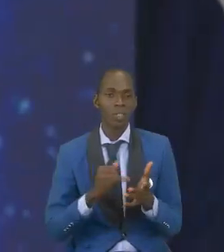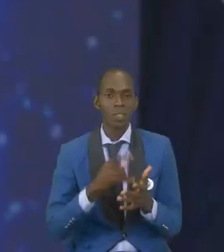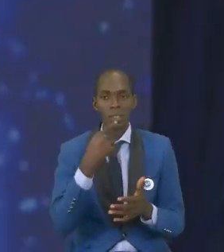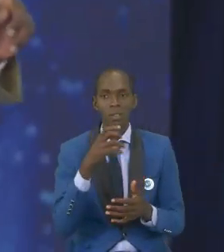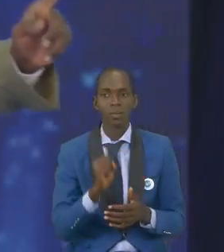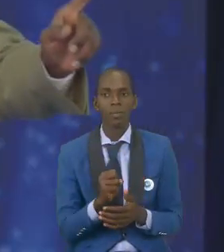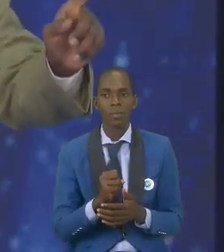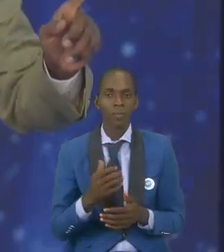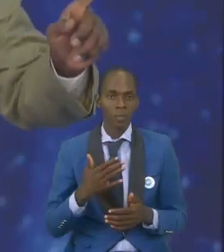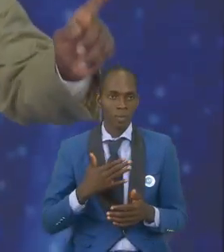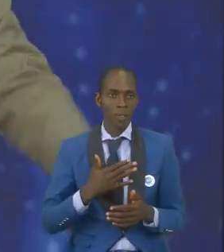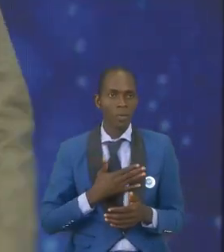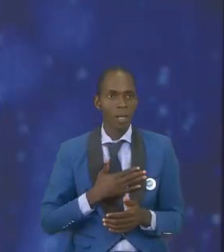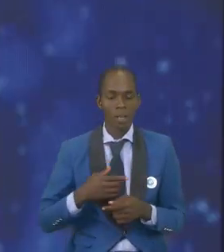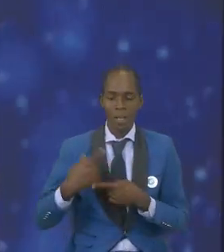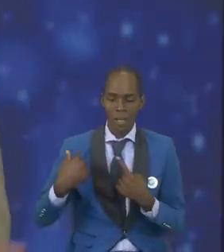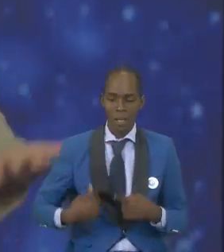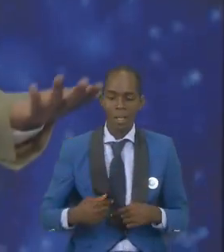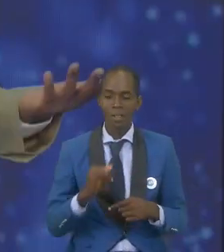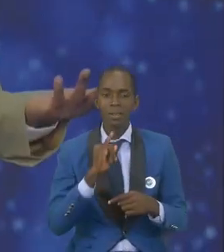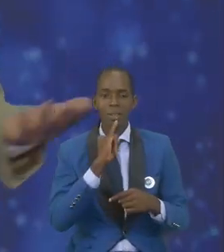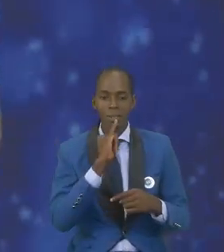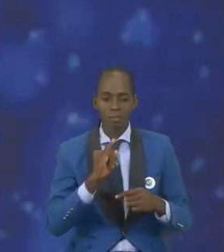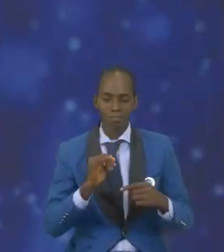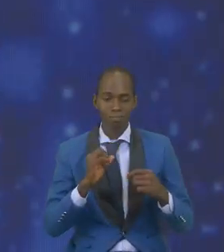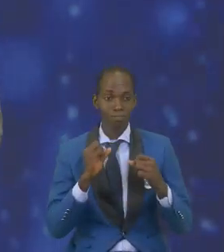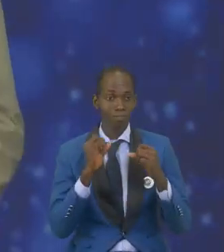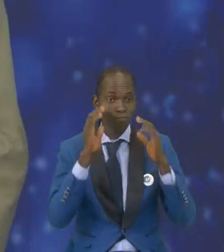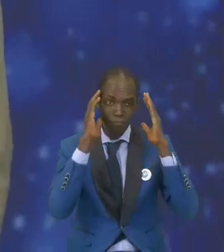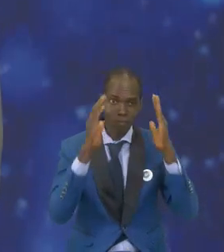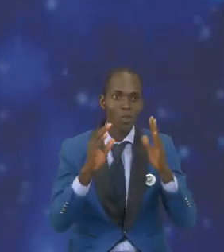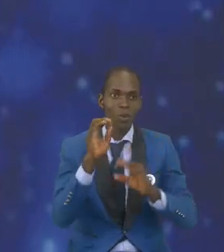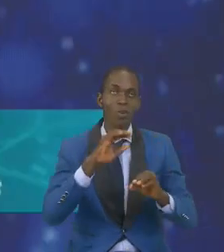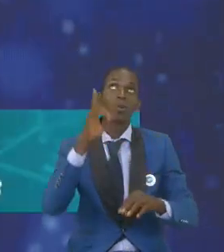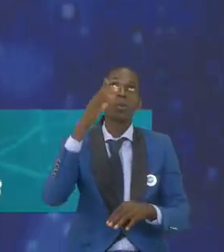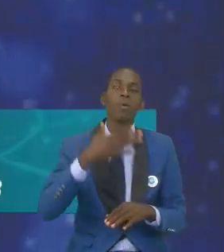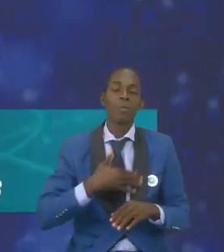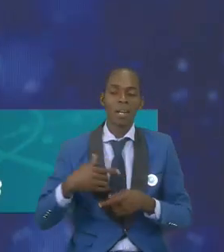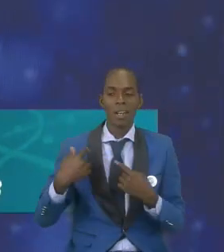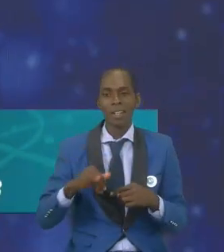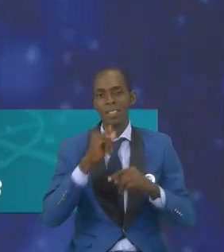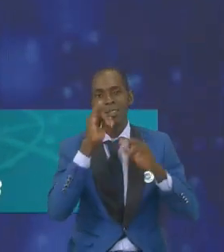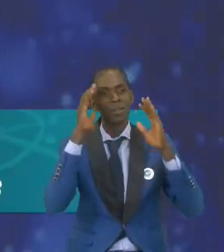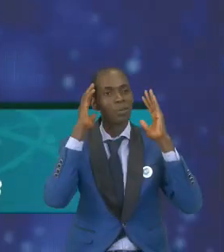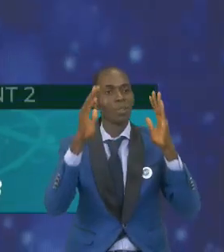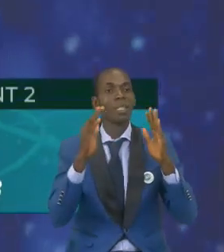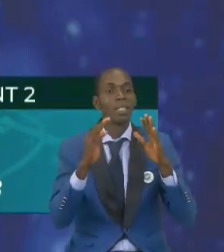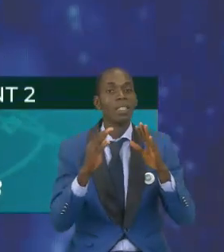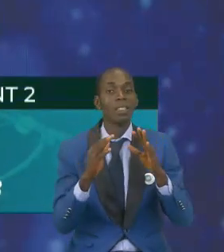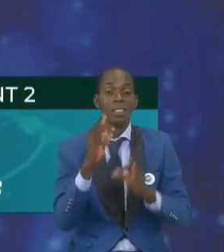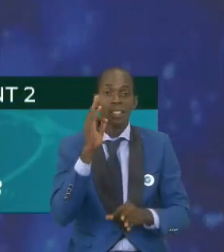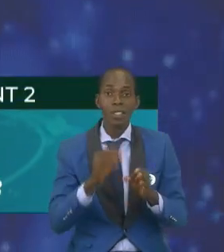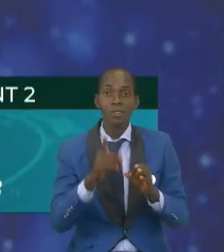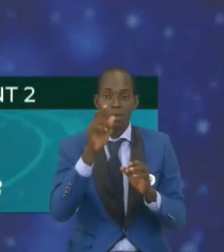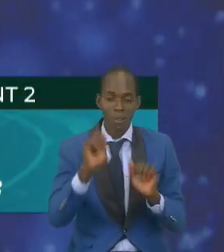my heart is fixed, O God. My heart is fixed. If you can deliver after such